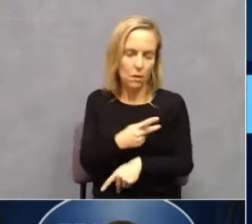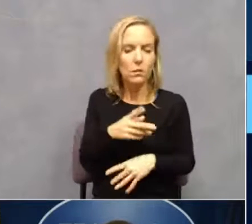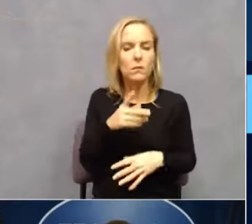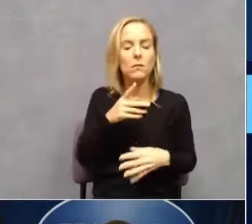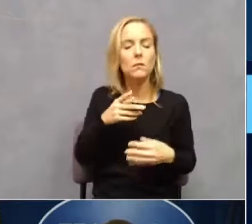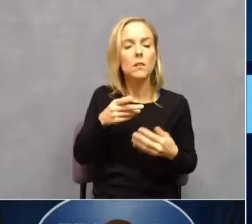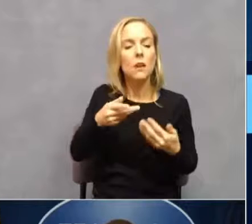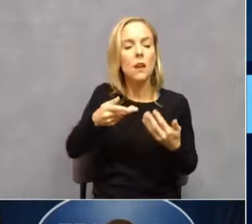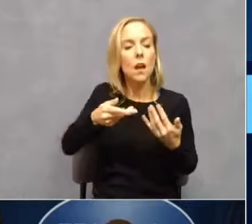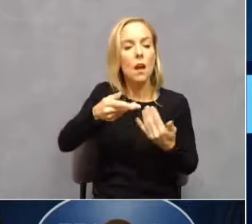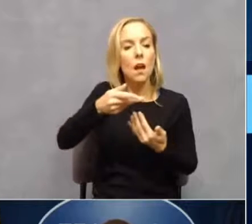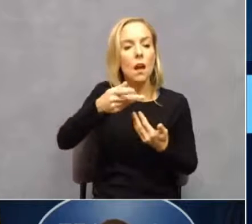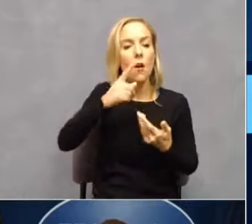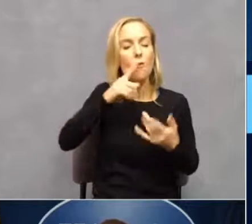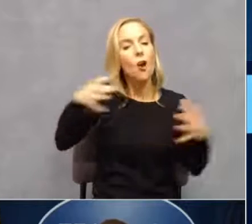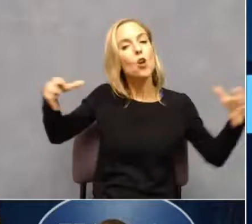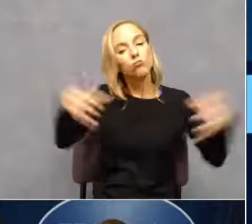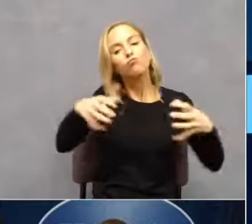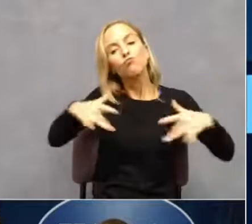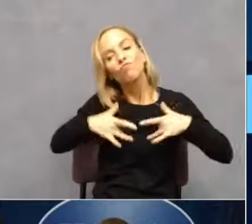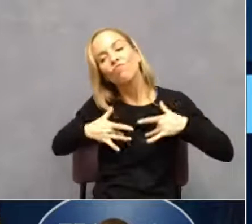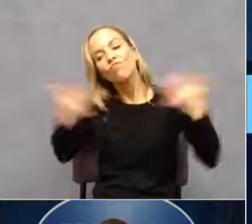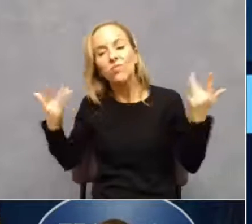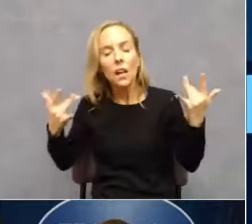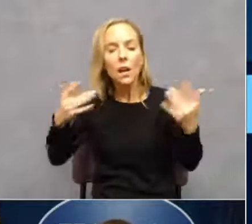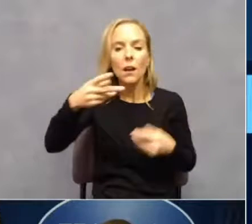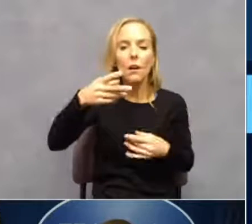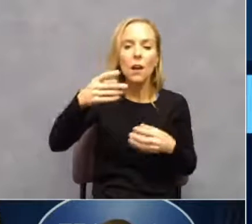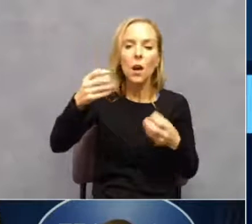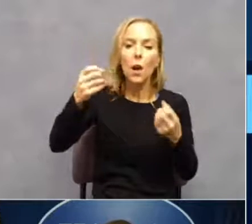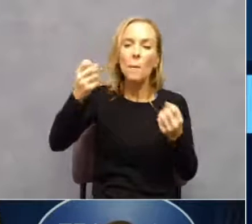and private social gatherings. Again, this is their advice.